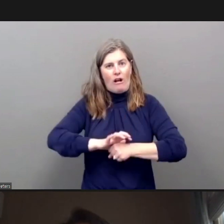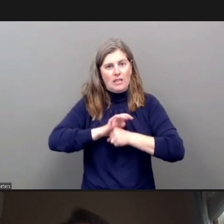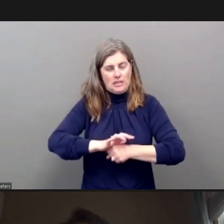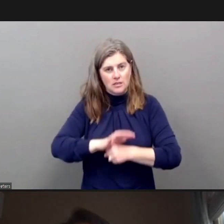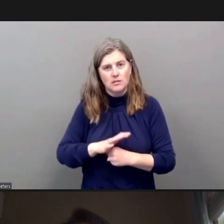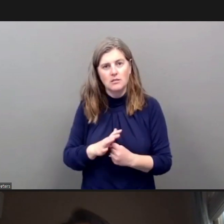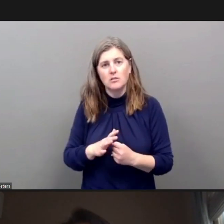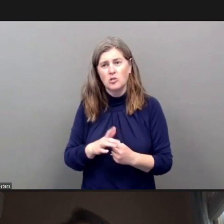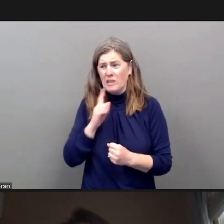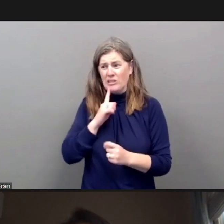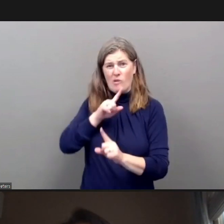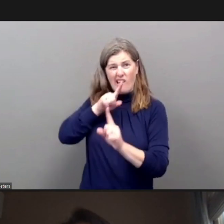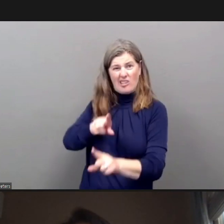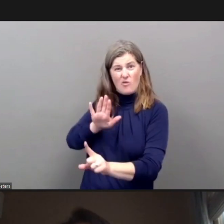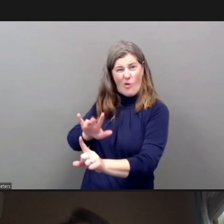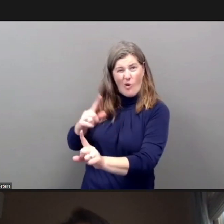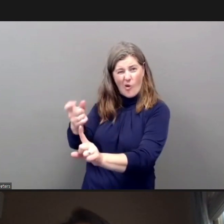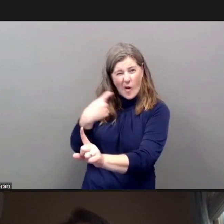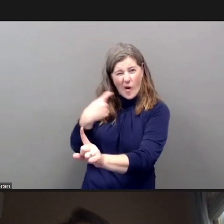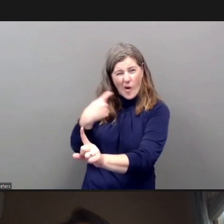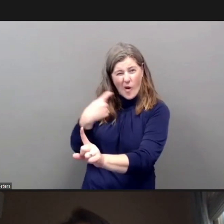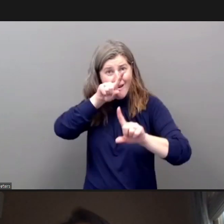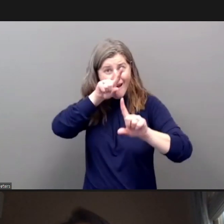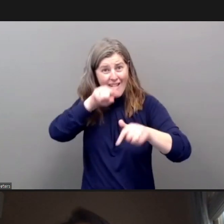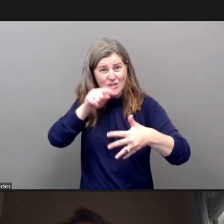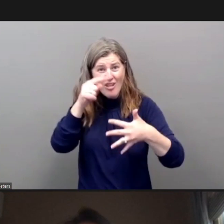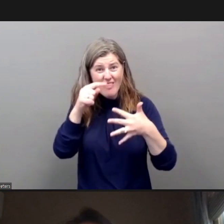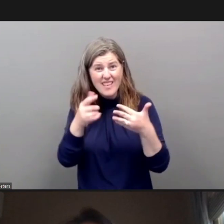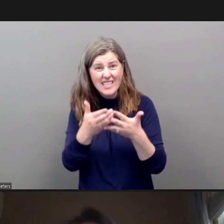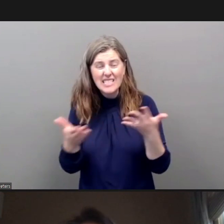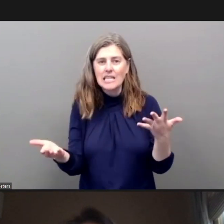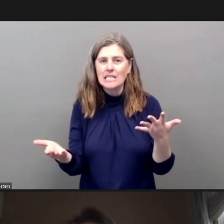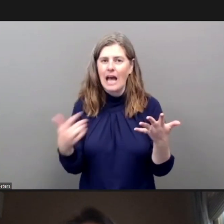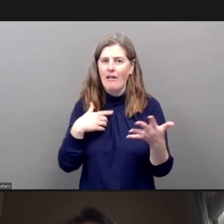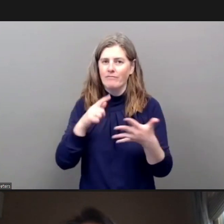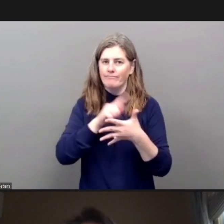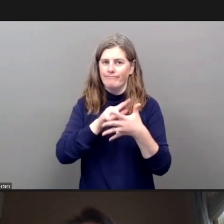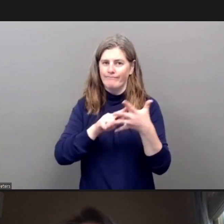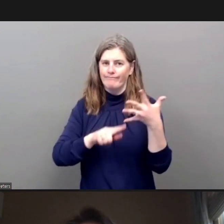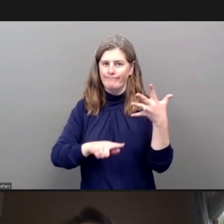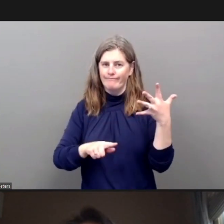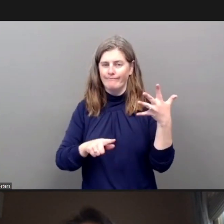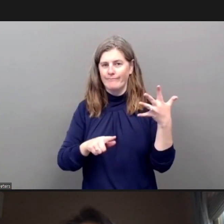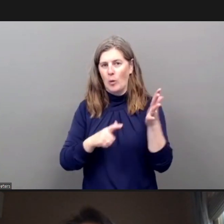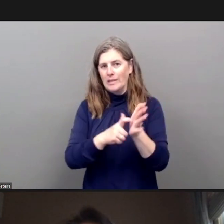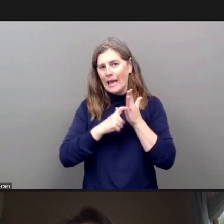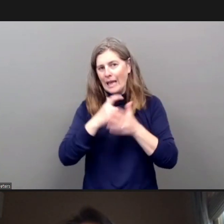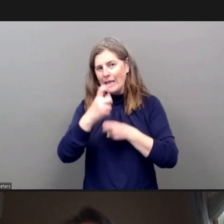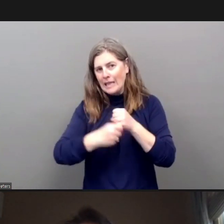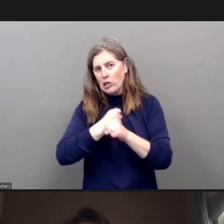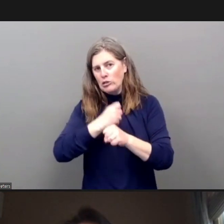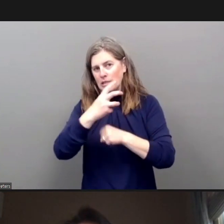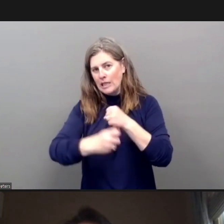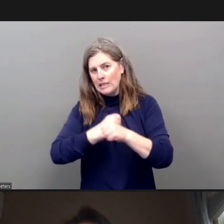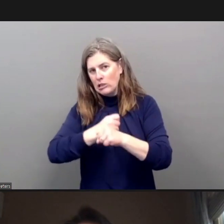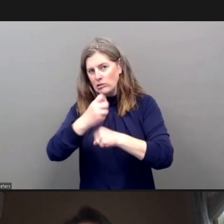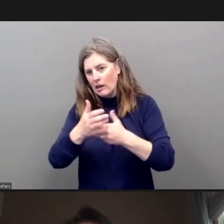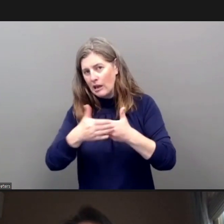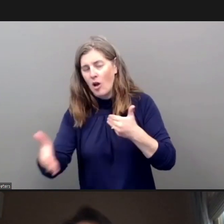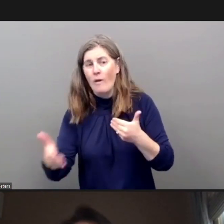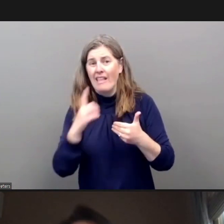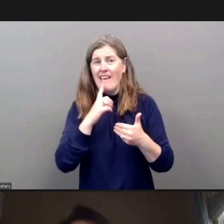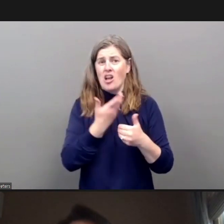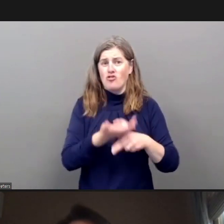to the heart of your question, the answers to these things are multi-year answers. It's about increasing the